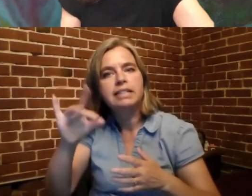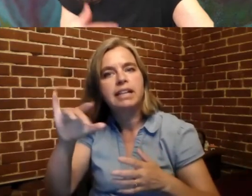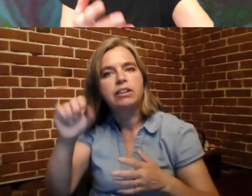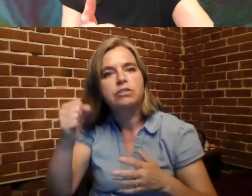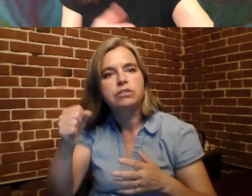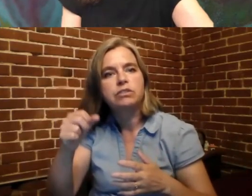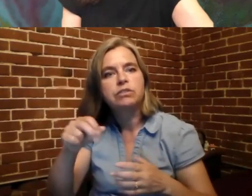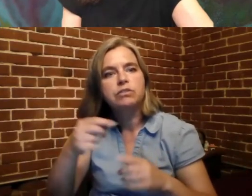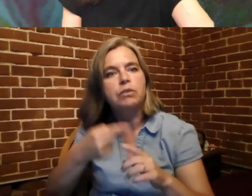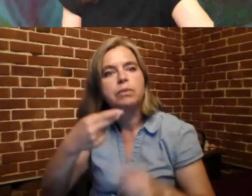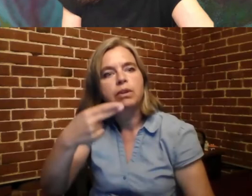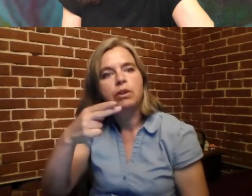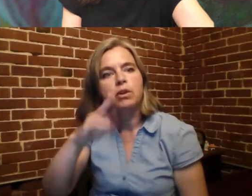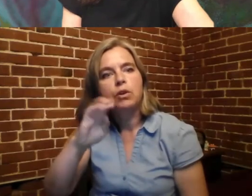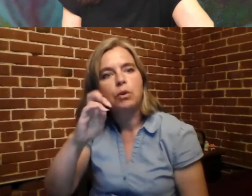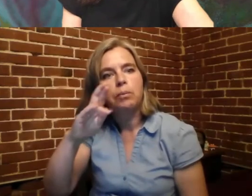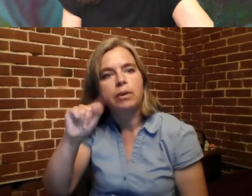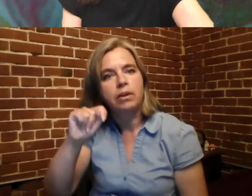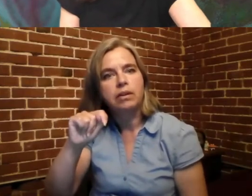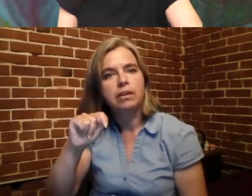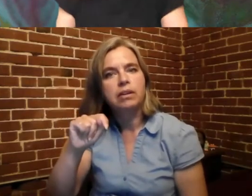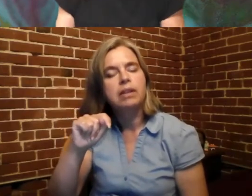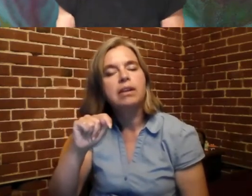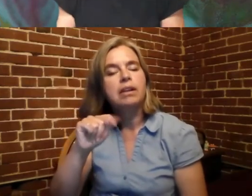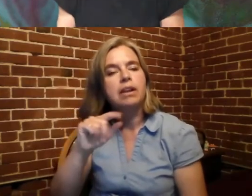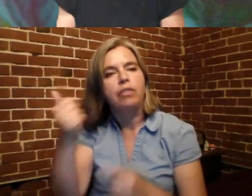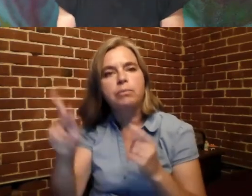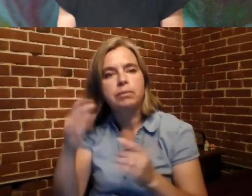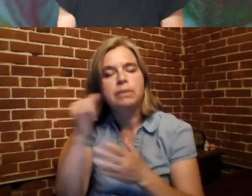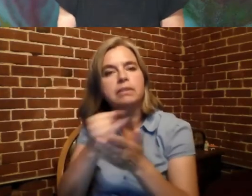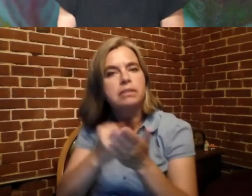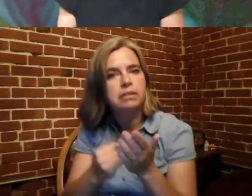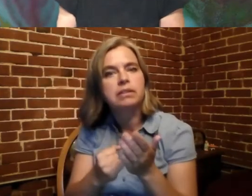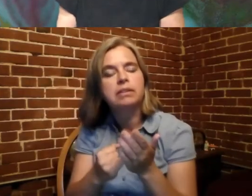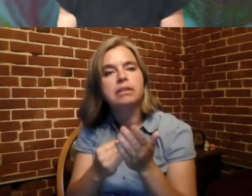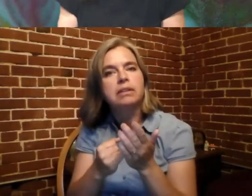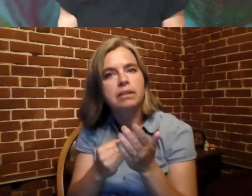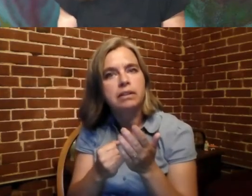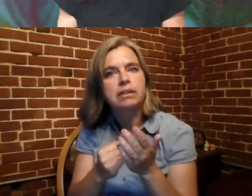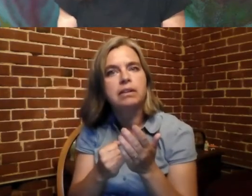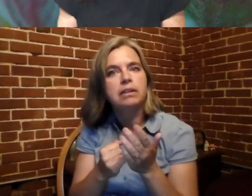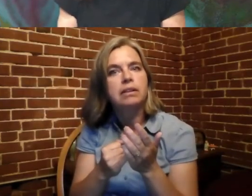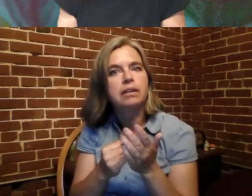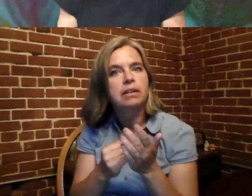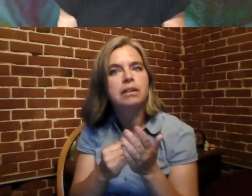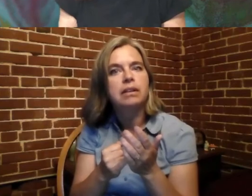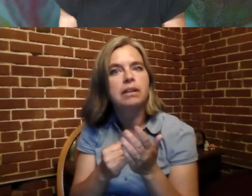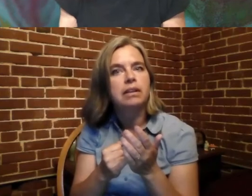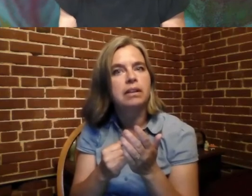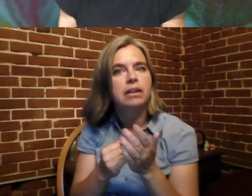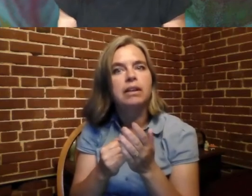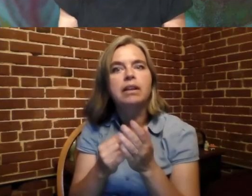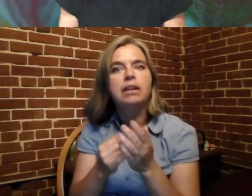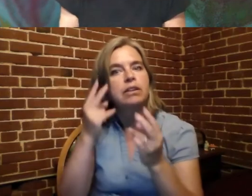other great, great illustrators. And so it was a visual learning, how are the